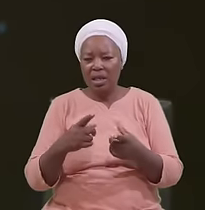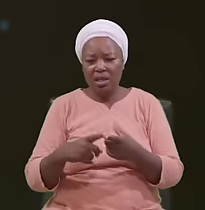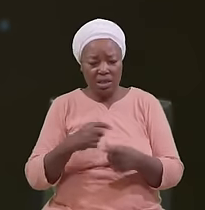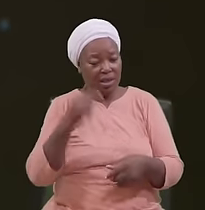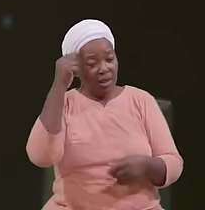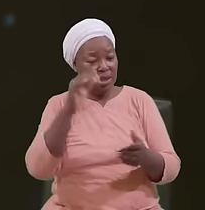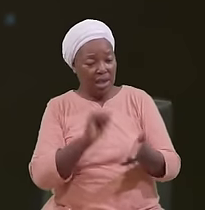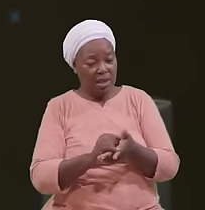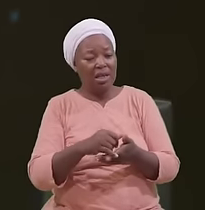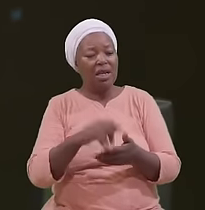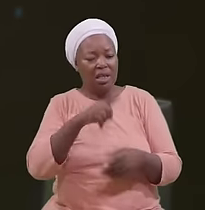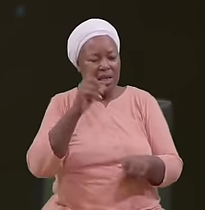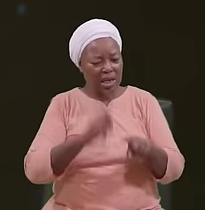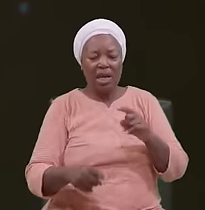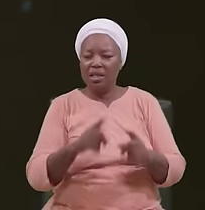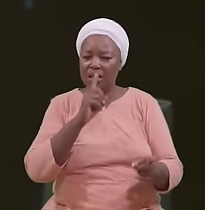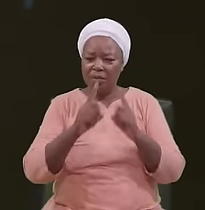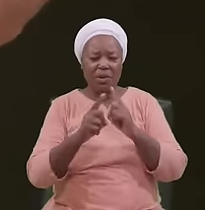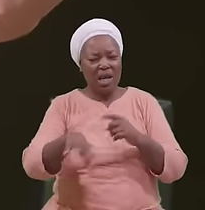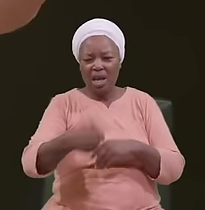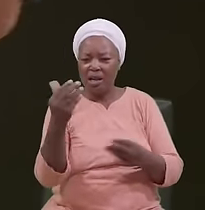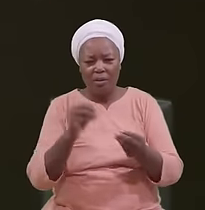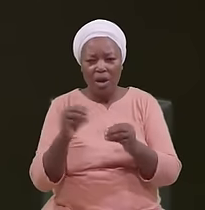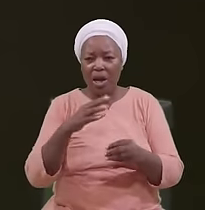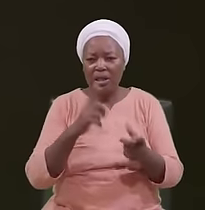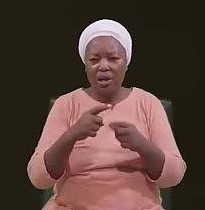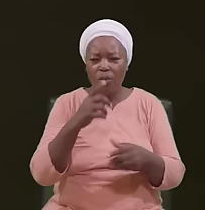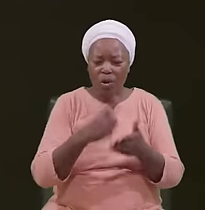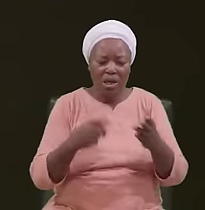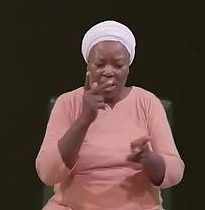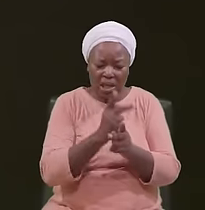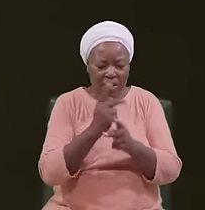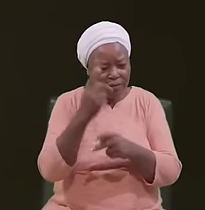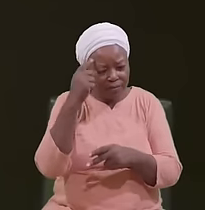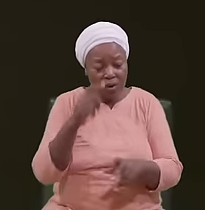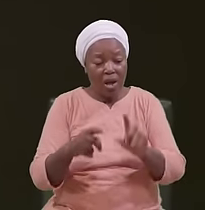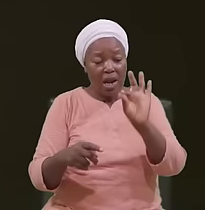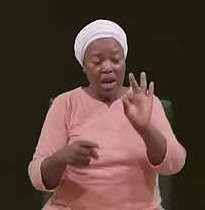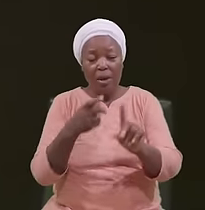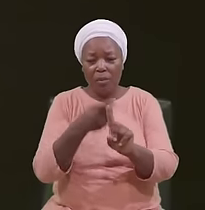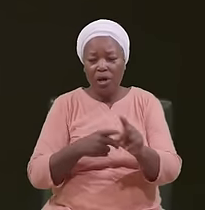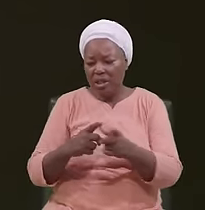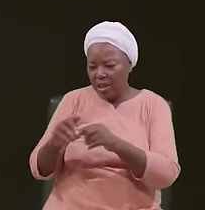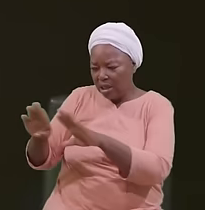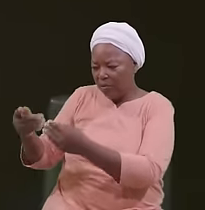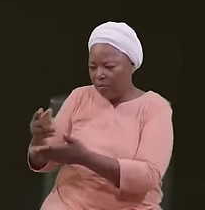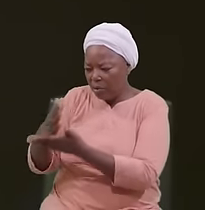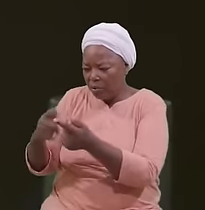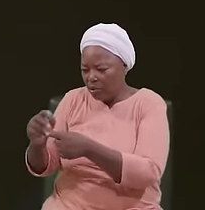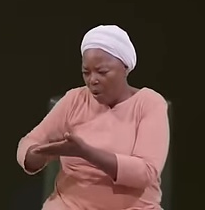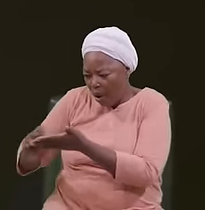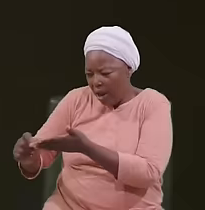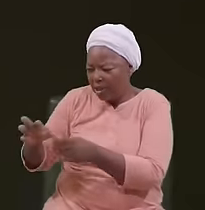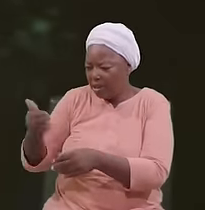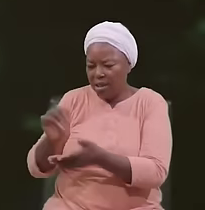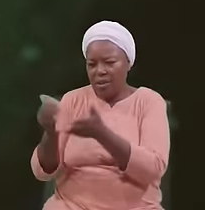not speak anymore. And what they were doing for 9 months, they would give him a slate to write whatever he wanted.